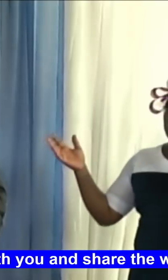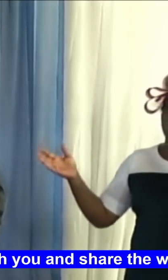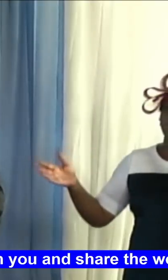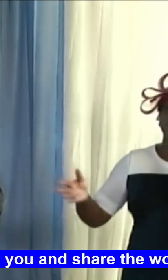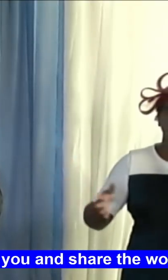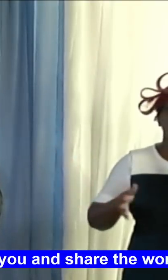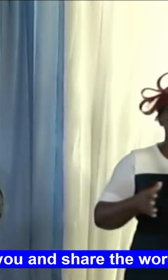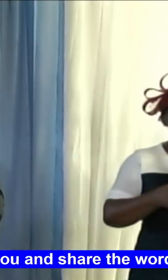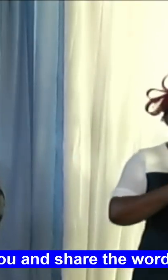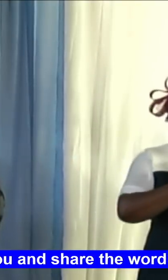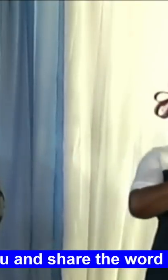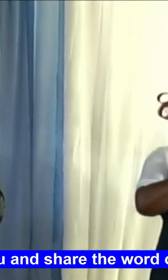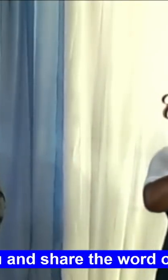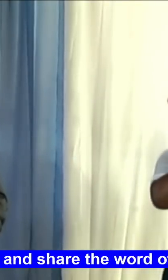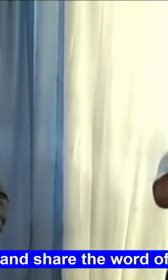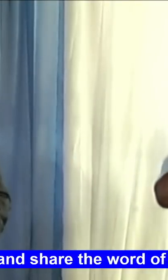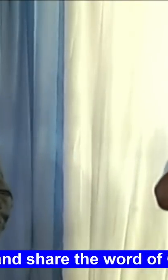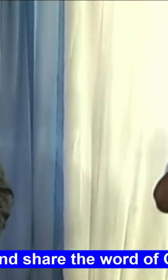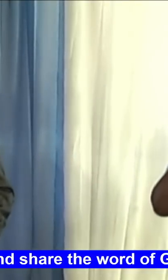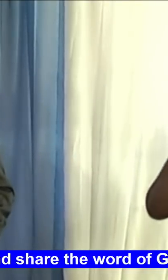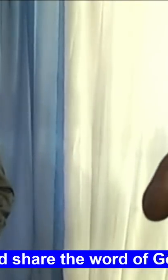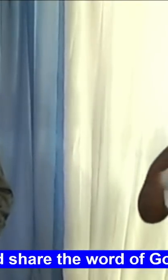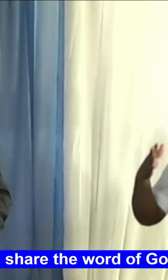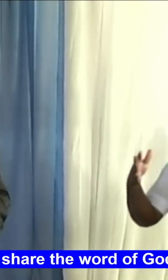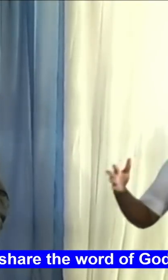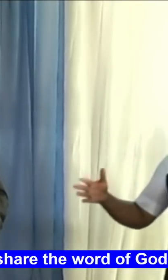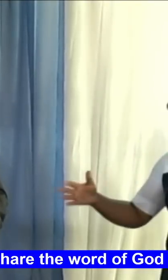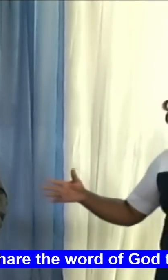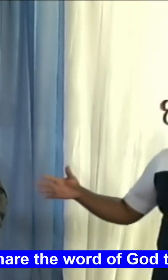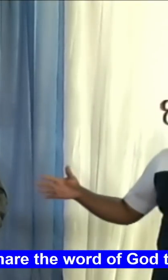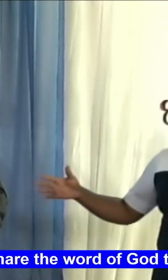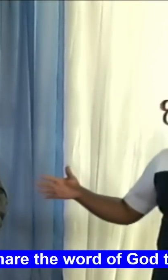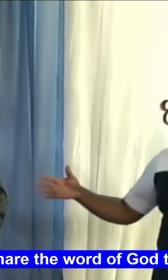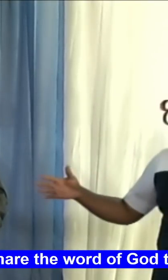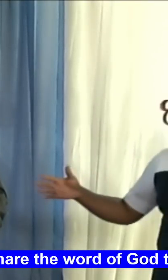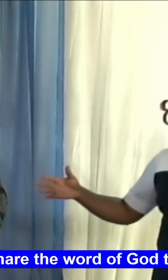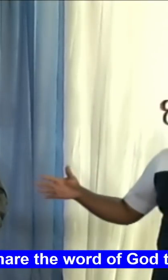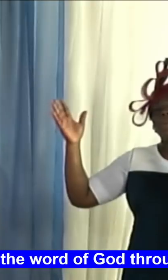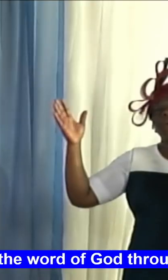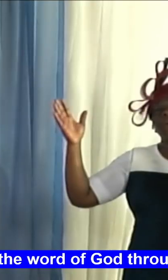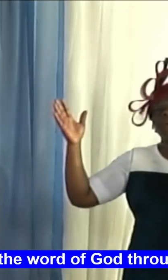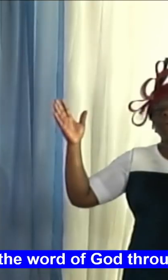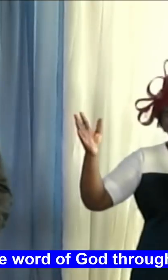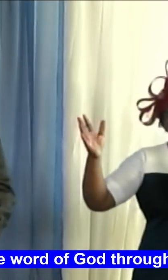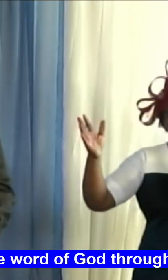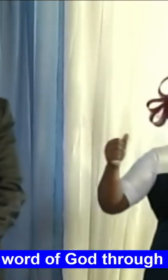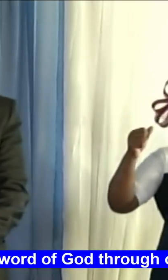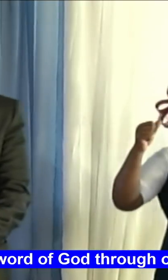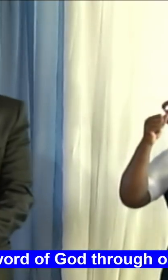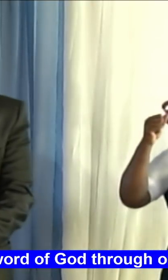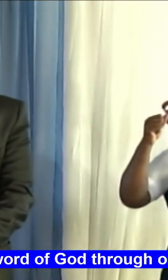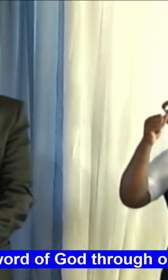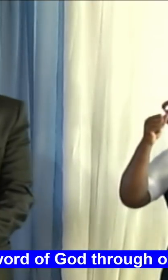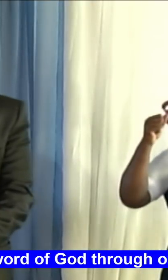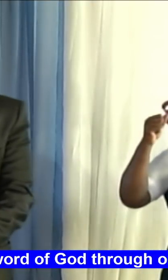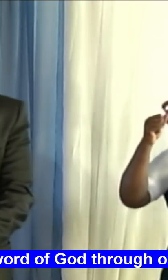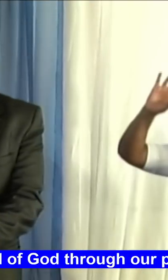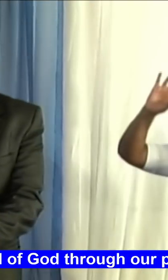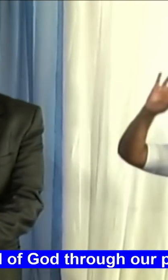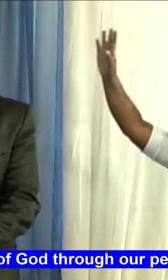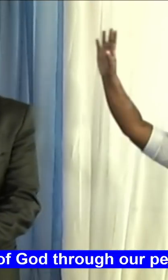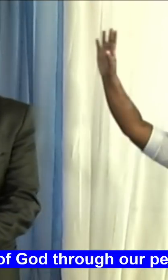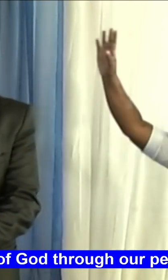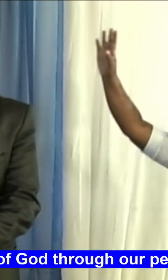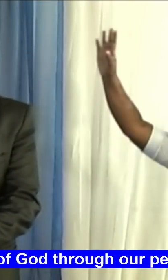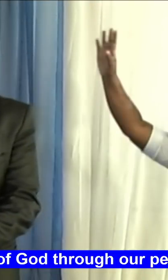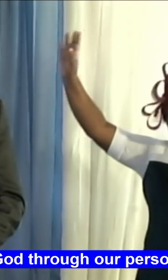Almighty. Help us to keep your word within our heart, Lord God Almighty, that we will be able to apply to our